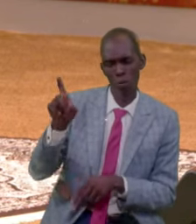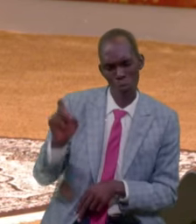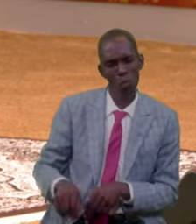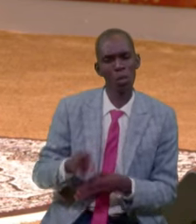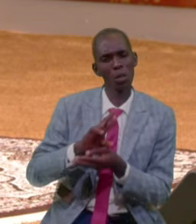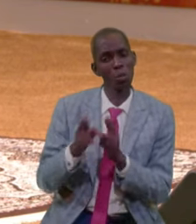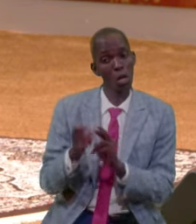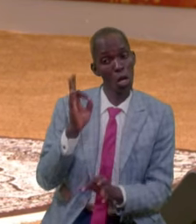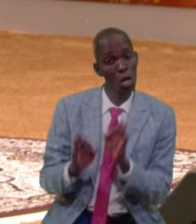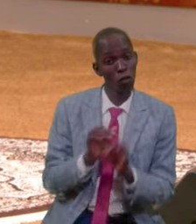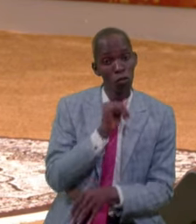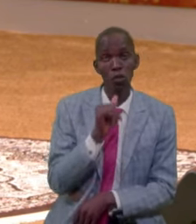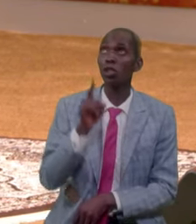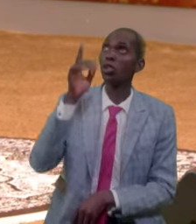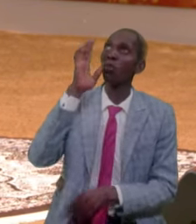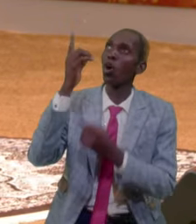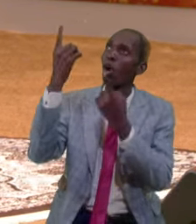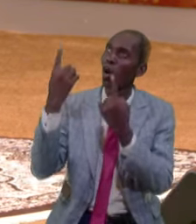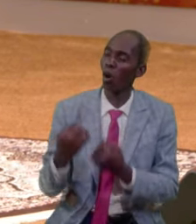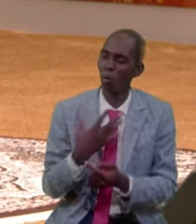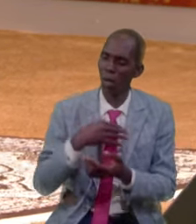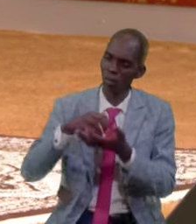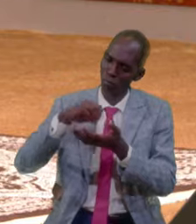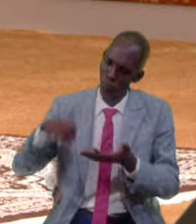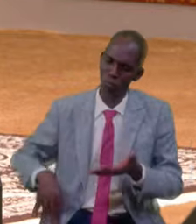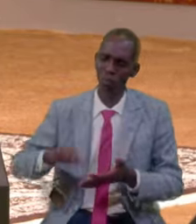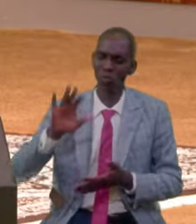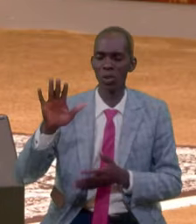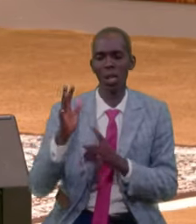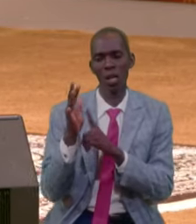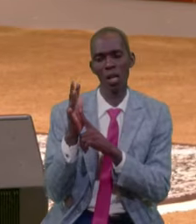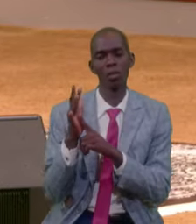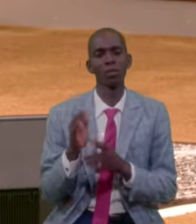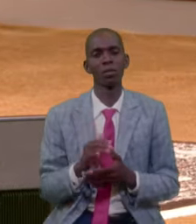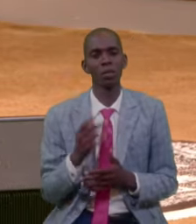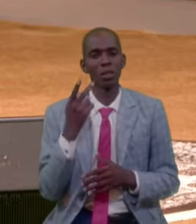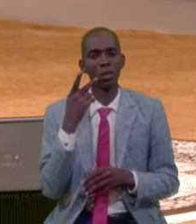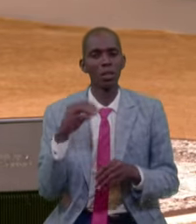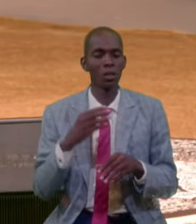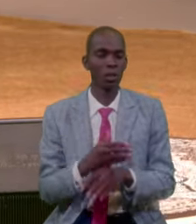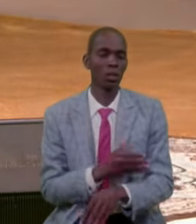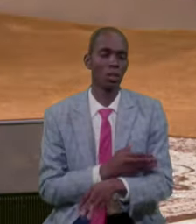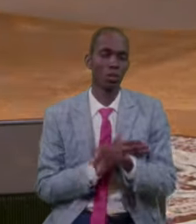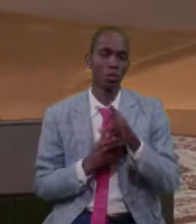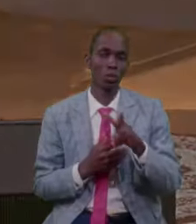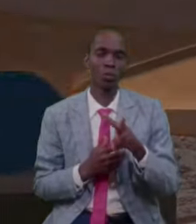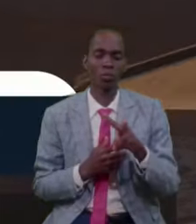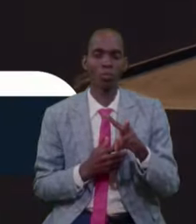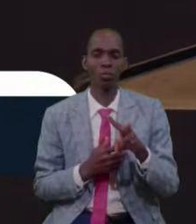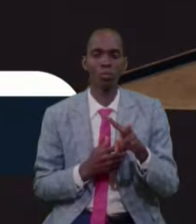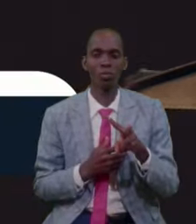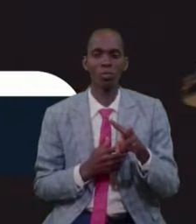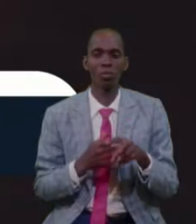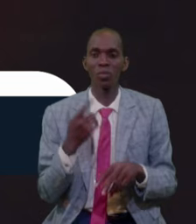come and take the candlestick. We look at number two here. Number two, we're looking at the